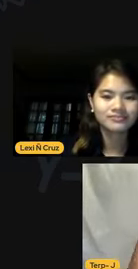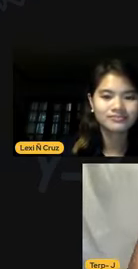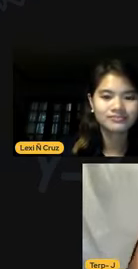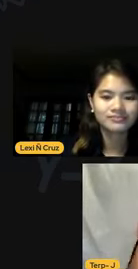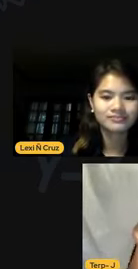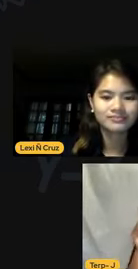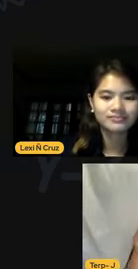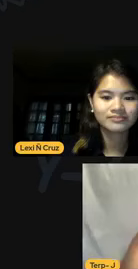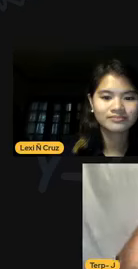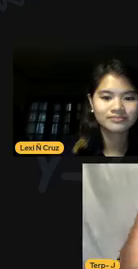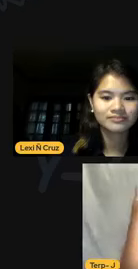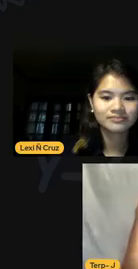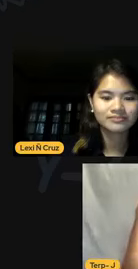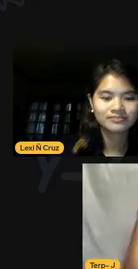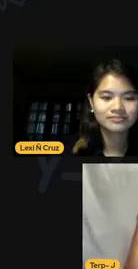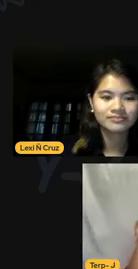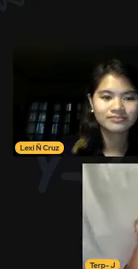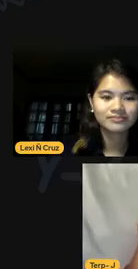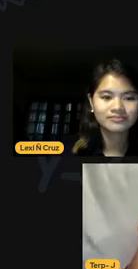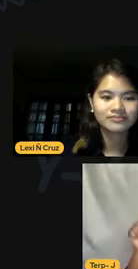intellectual disability,